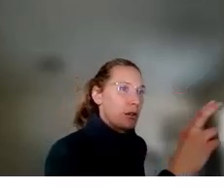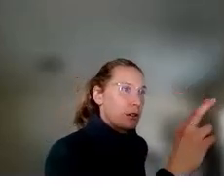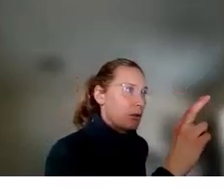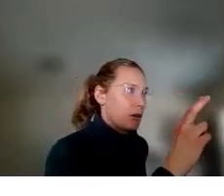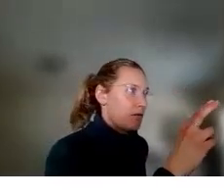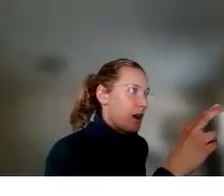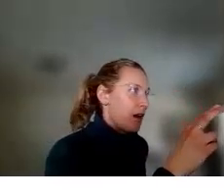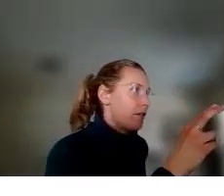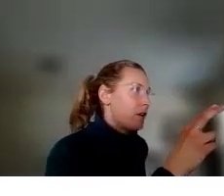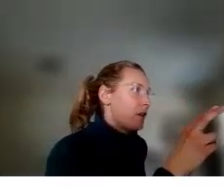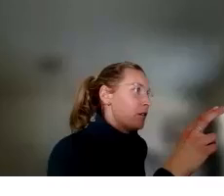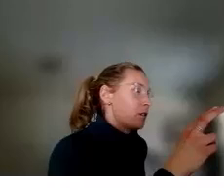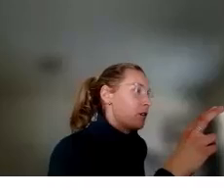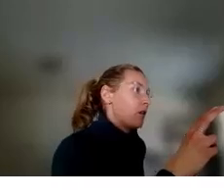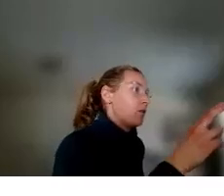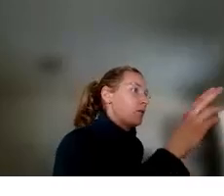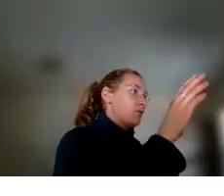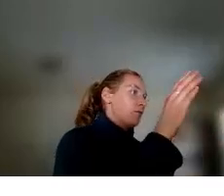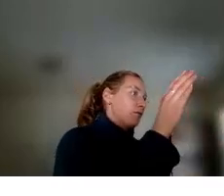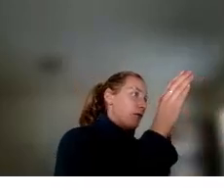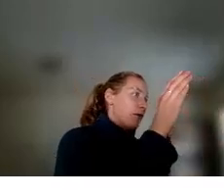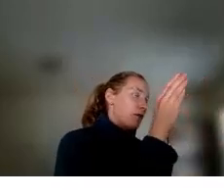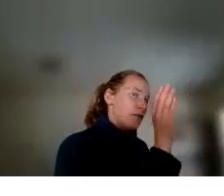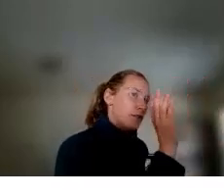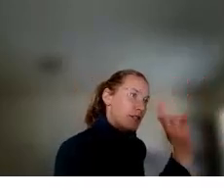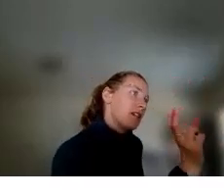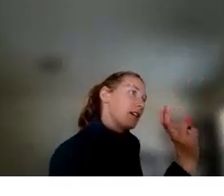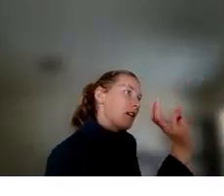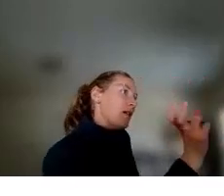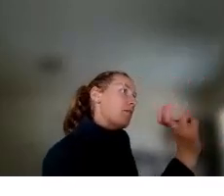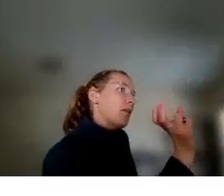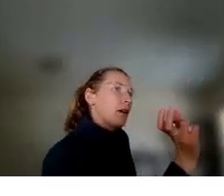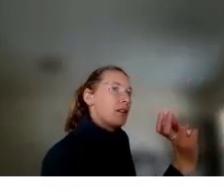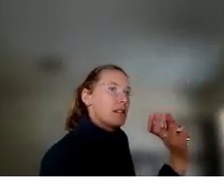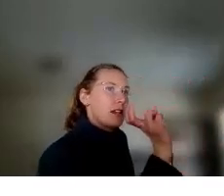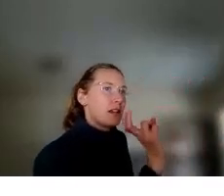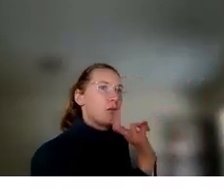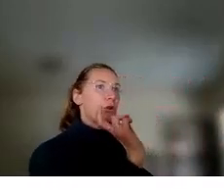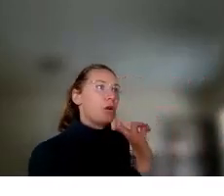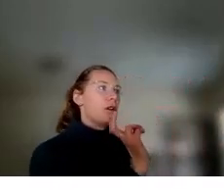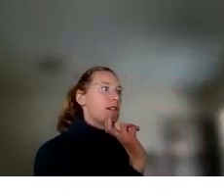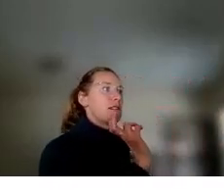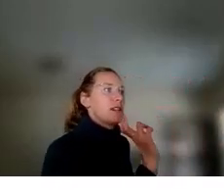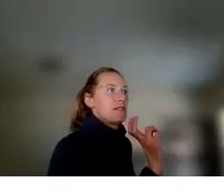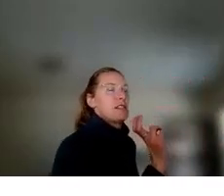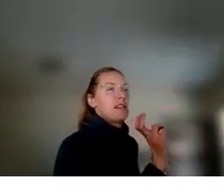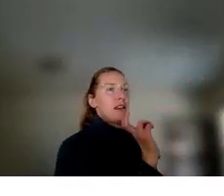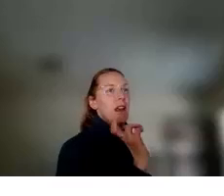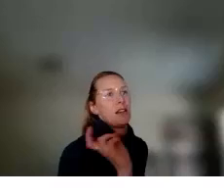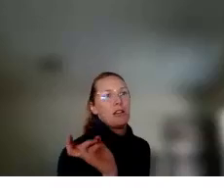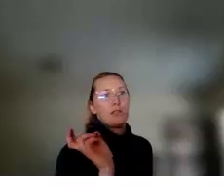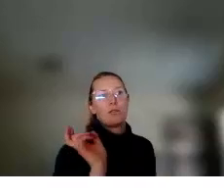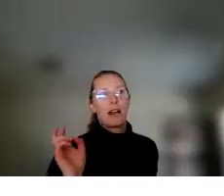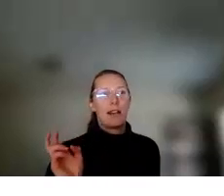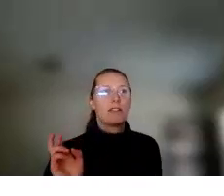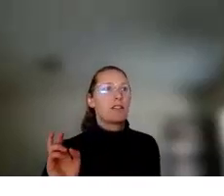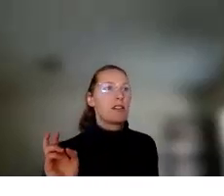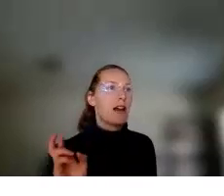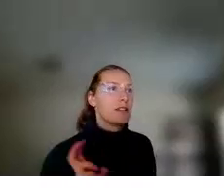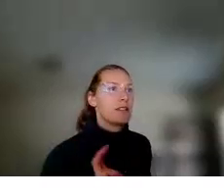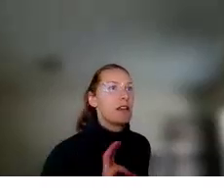of 2025. So for CLLI members, they can enroll into CFC and